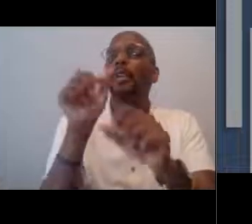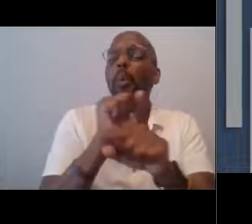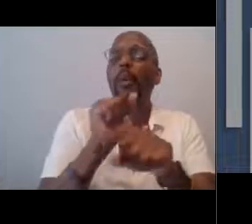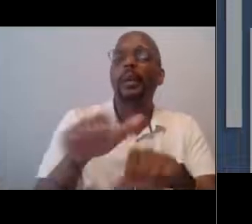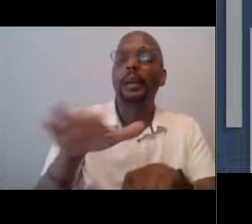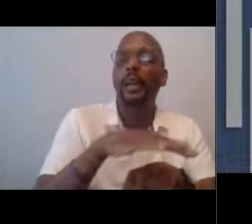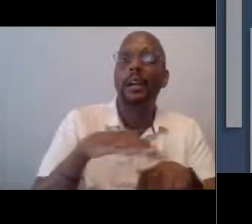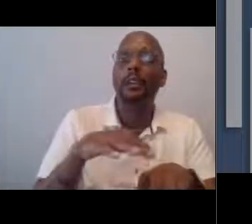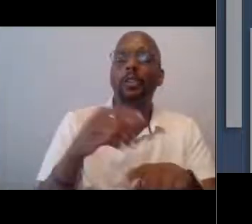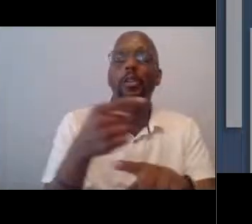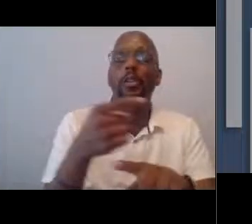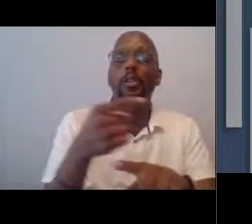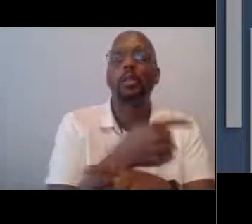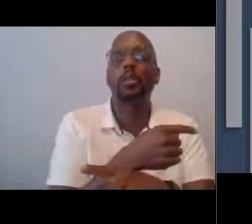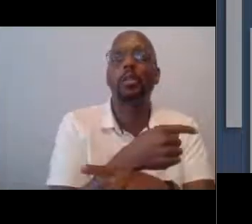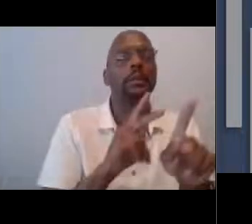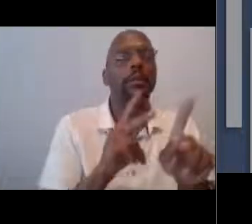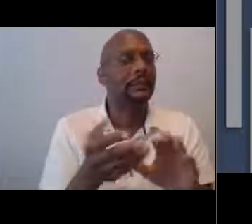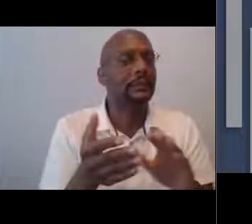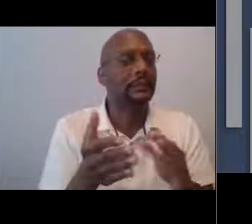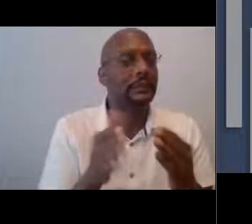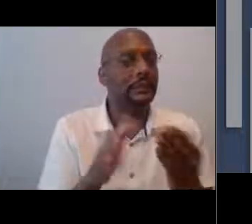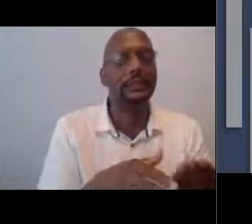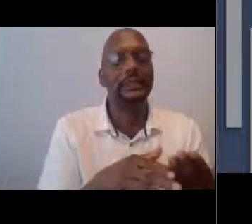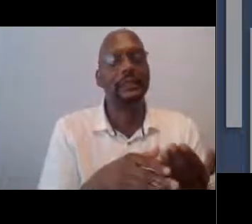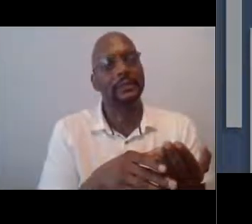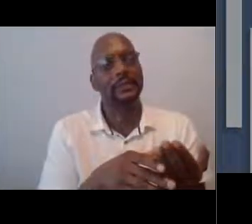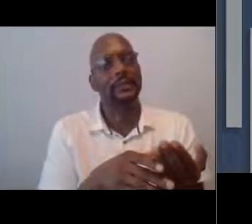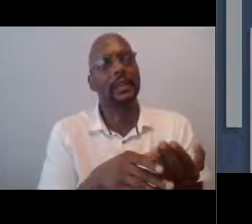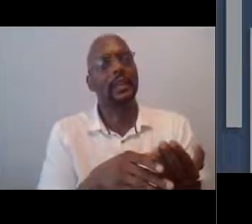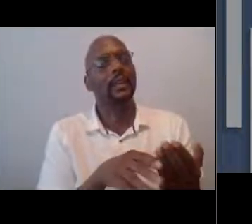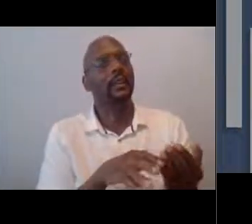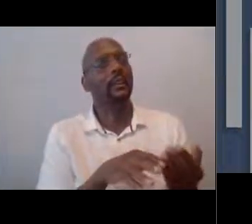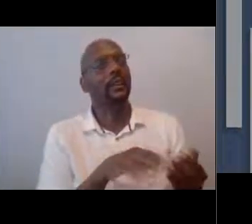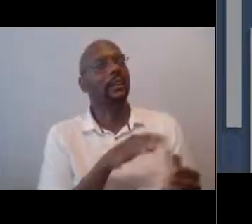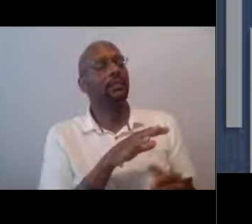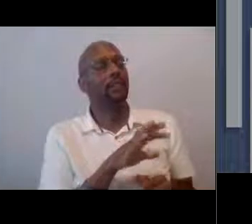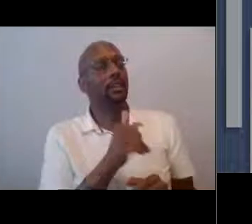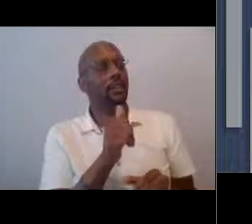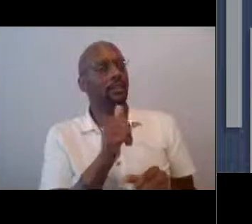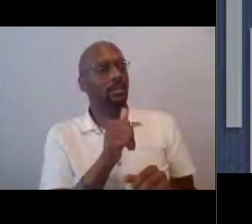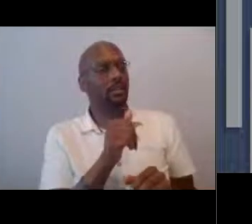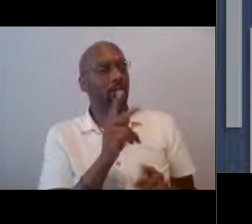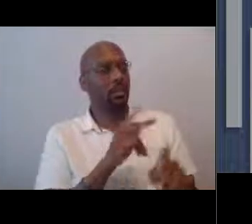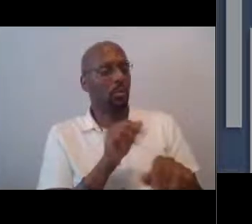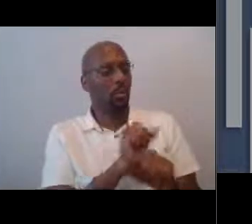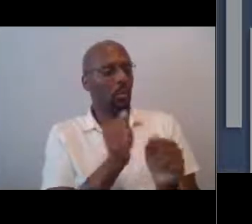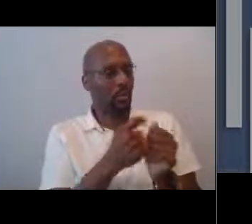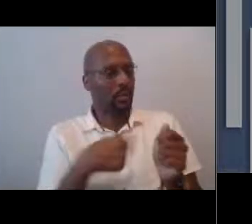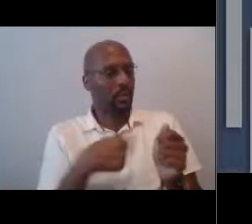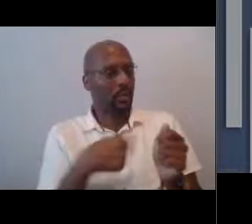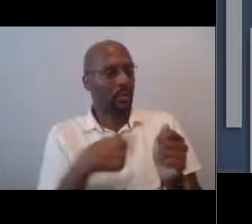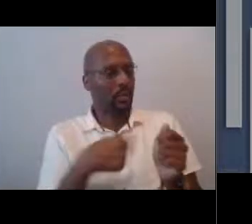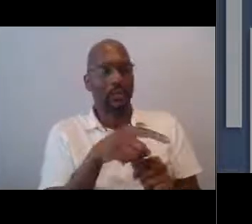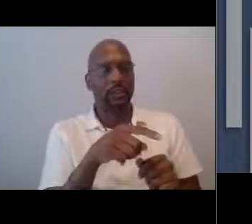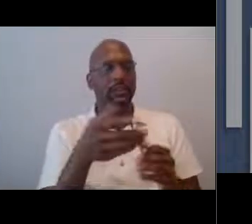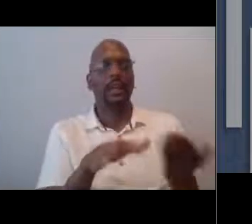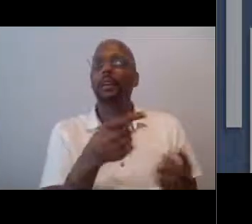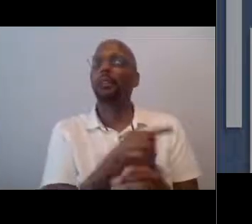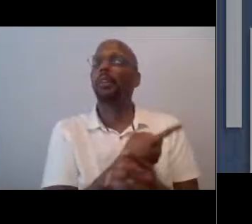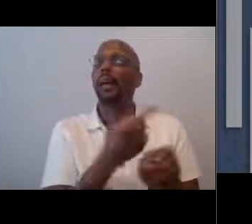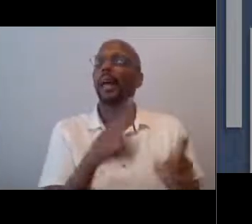Commissioner Davis from, again, losing some of his fellow and our family workers. And